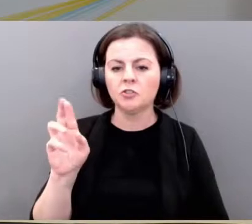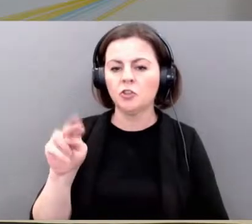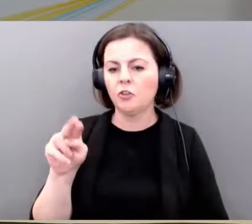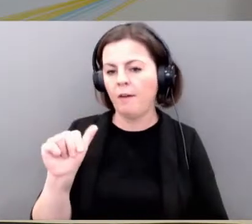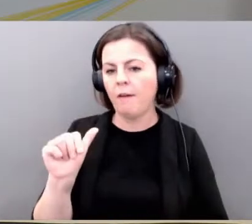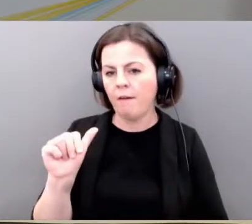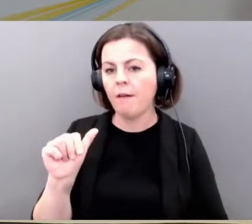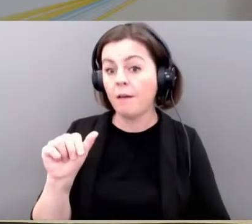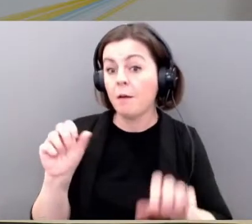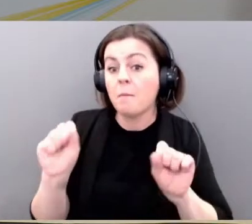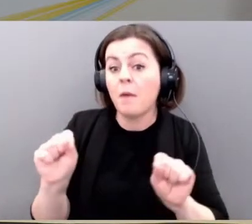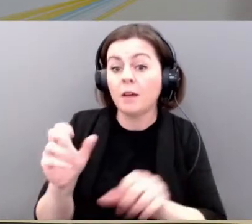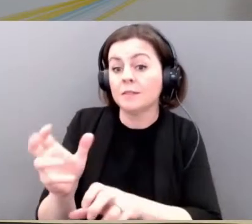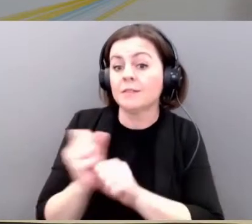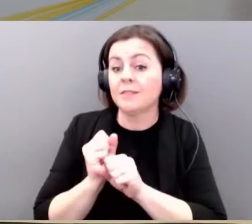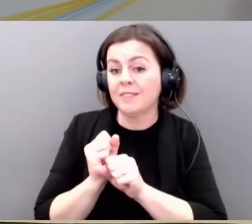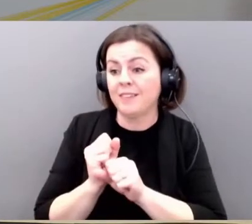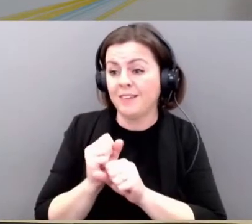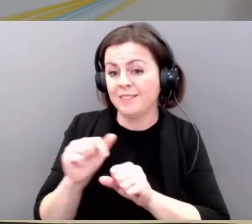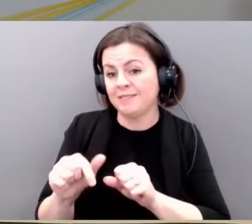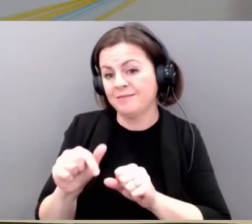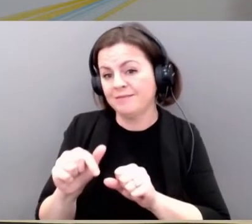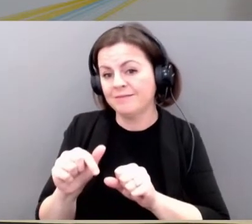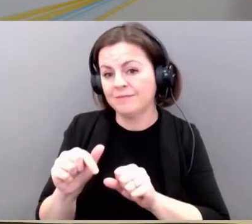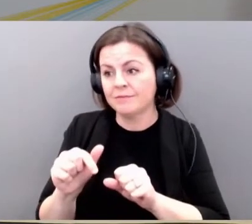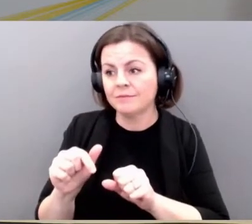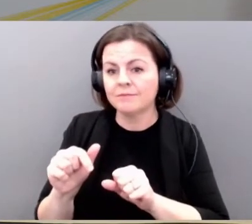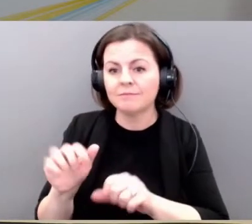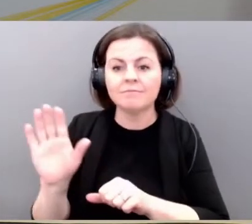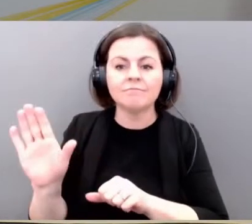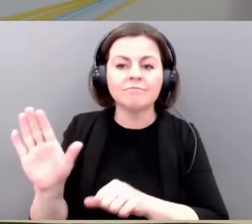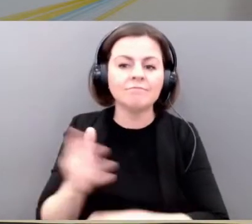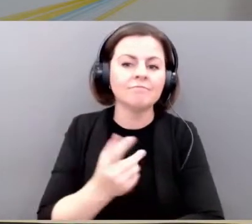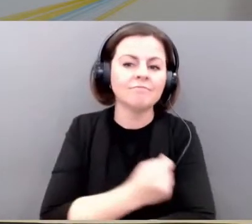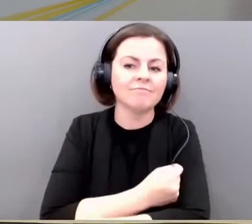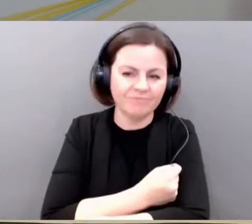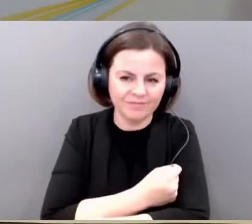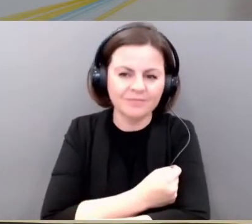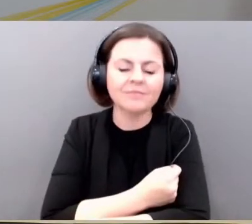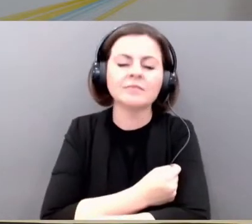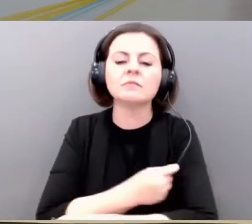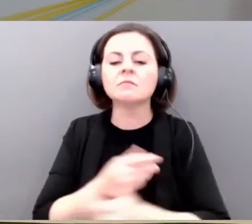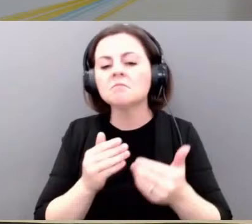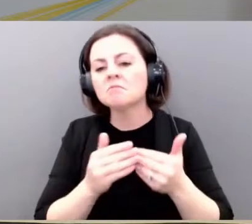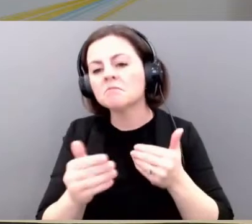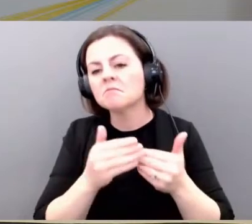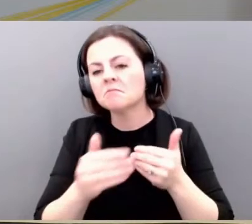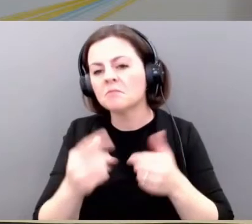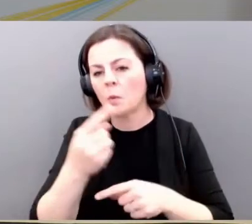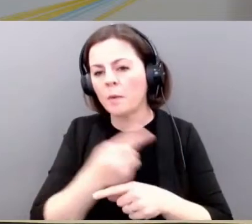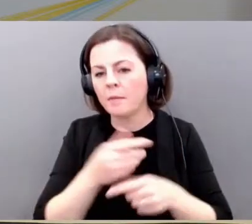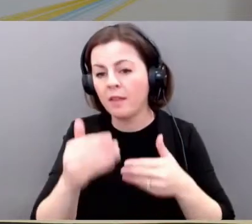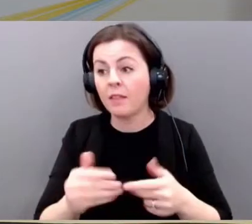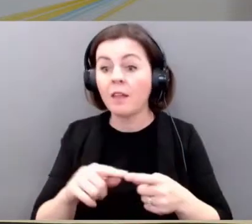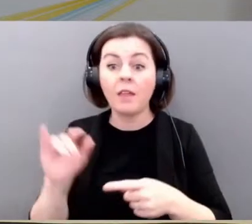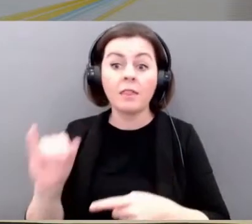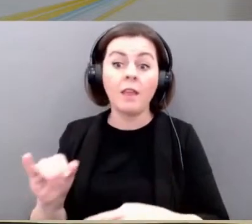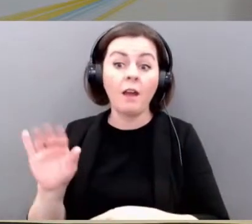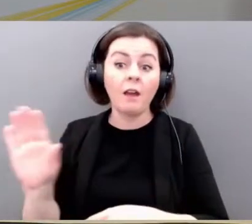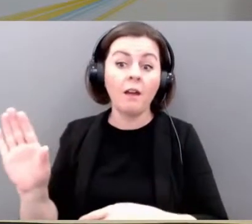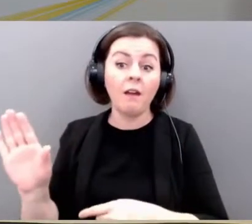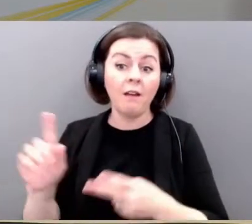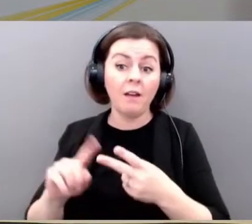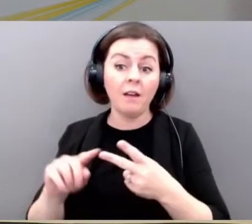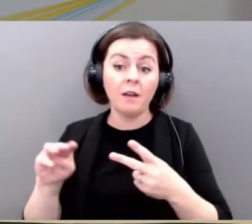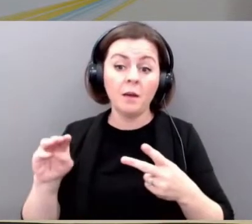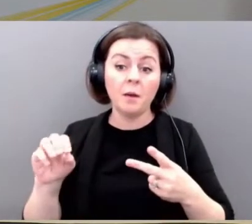month. And this is a vaccine that can be shipped much more easily out to different locations, and the intention